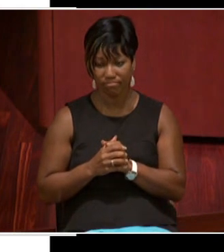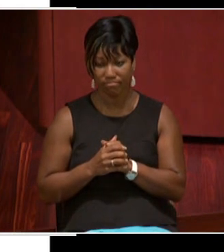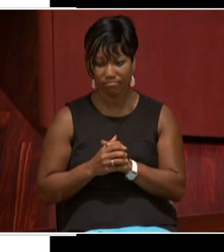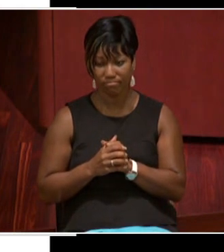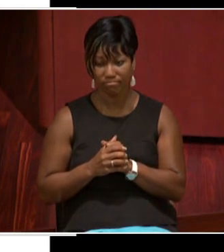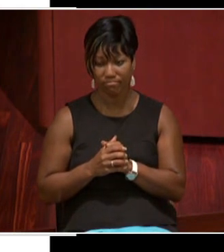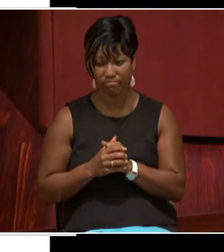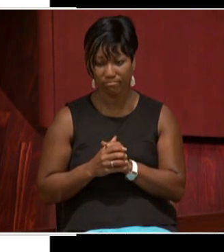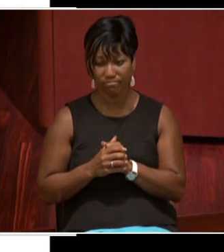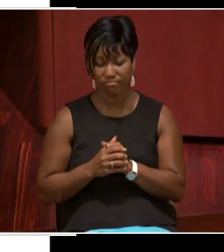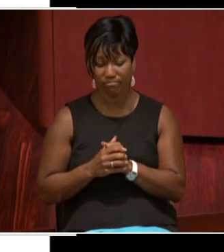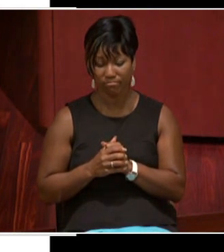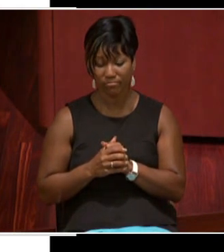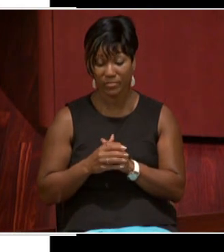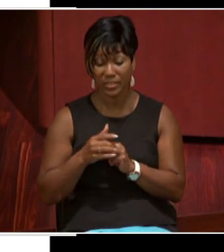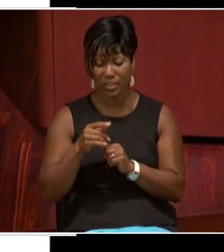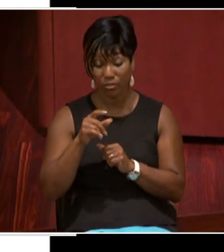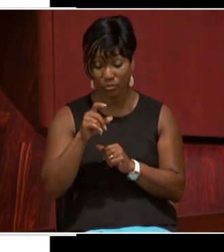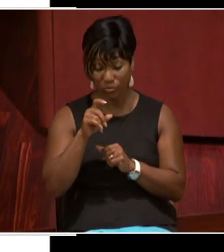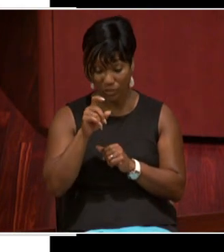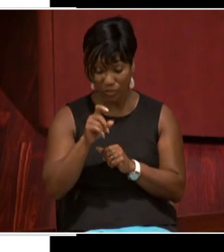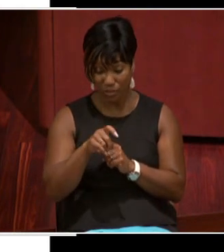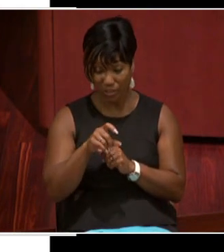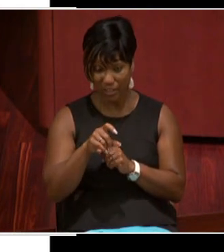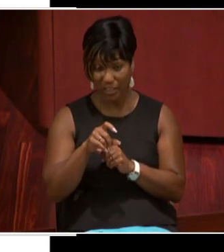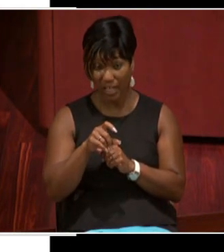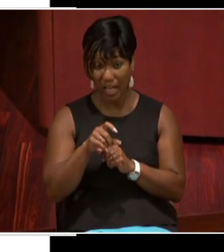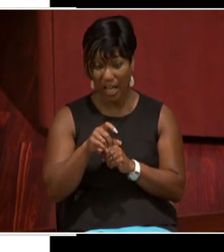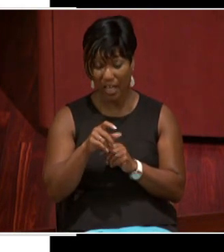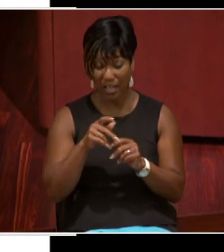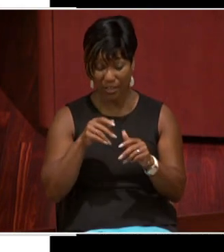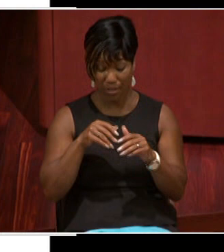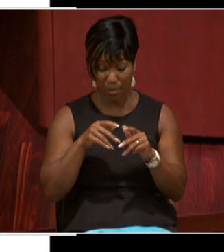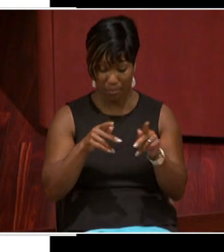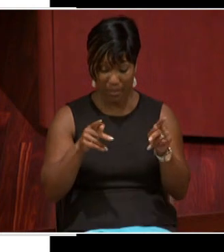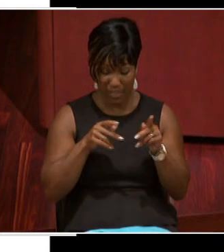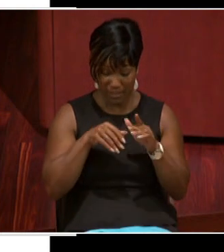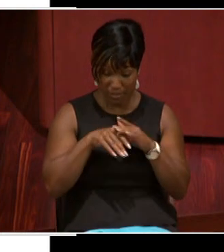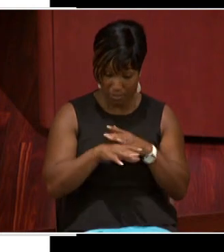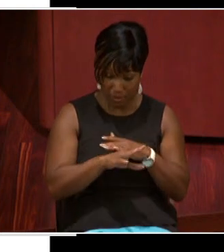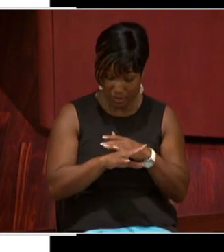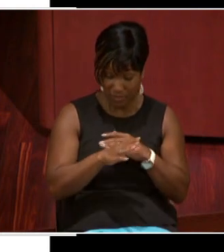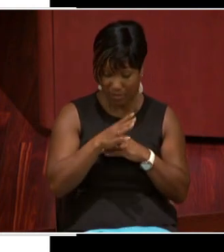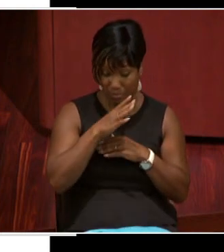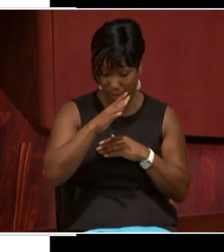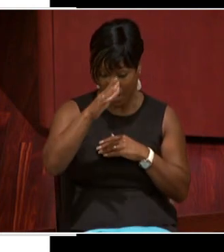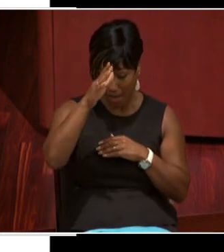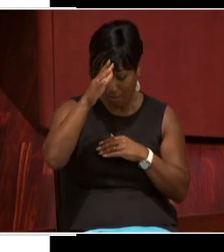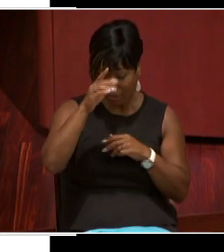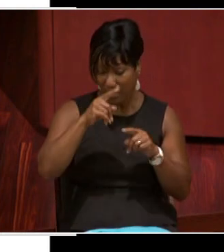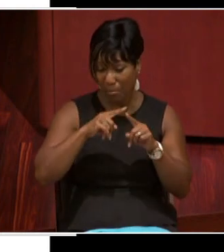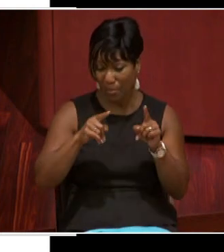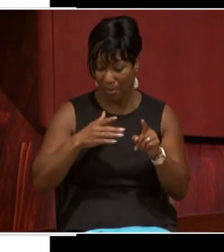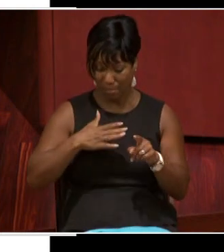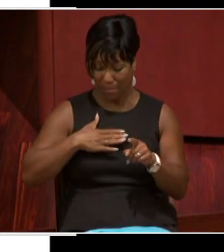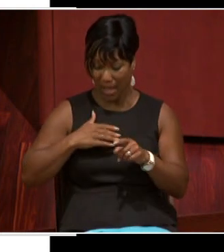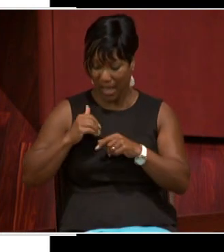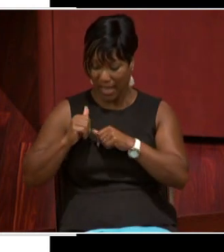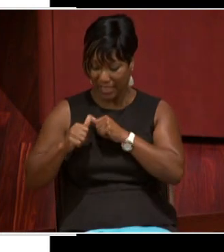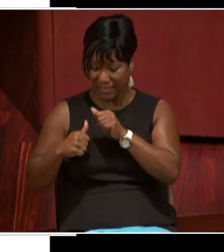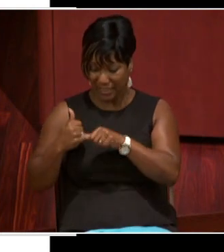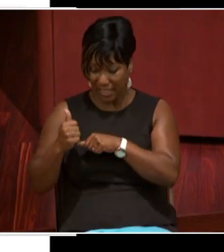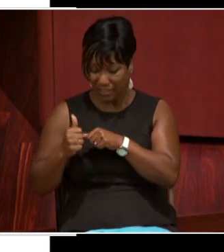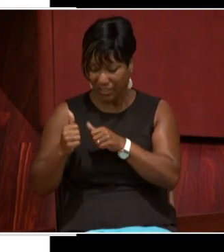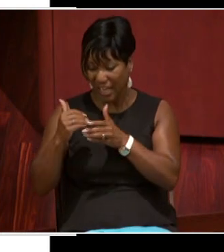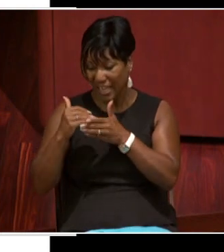In this case, it was supposed to give the place of birth of the individual's parents, but in the case of my ancestor,